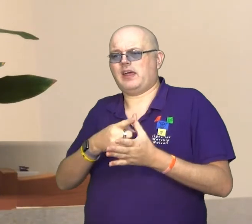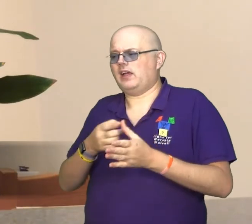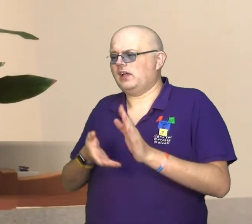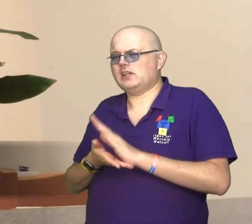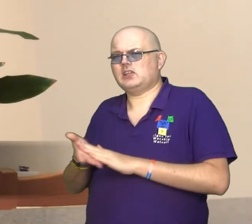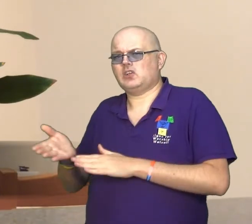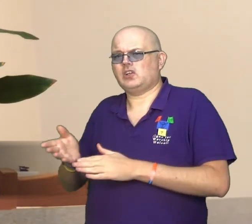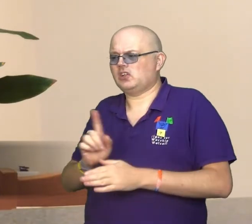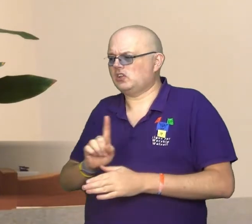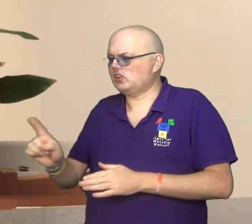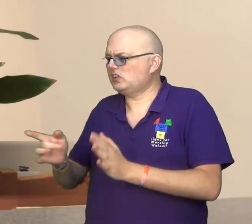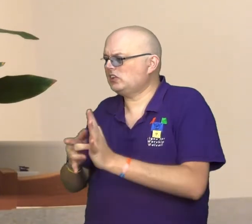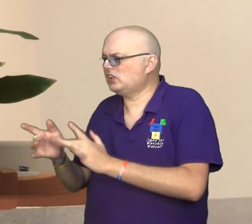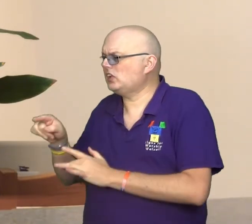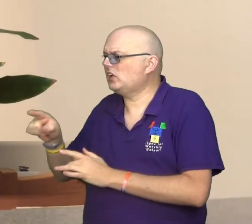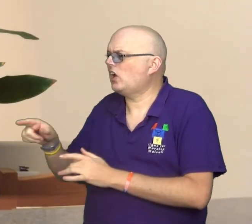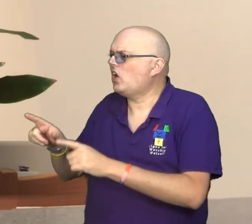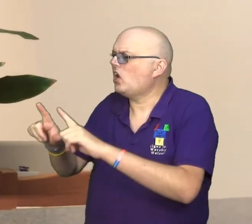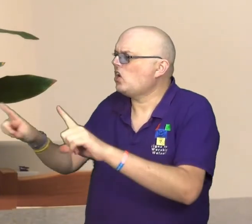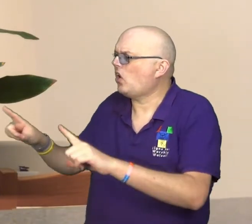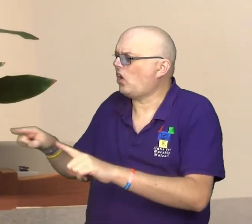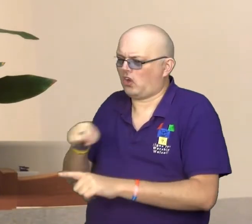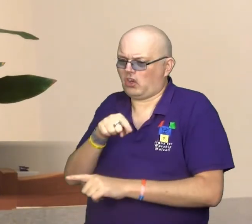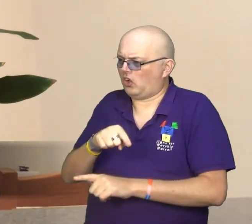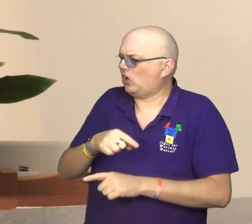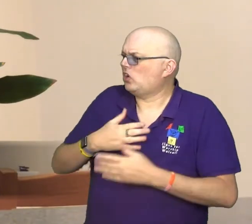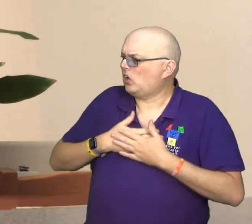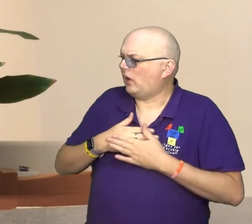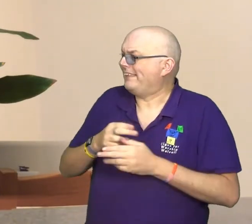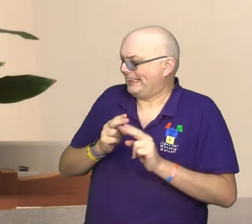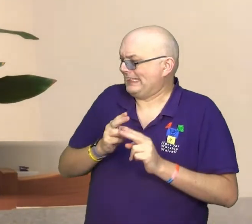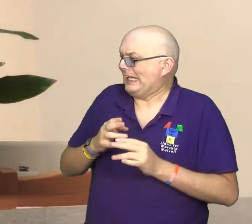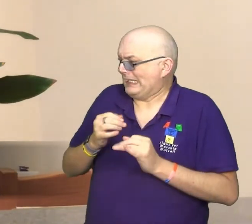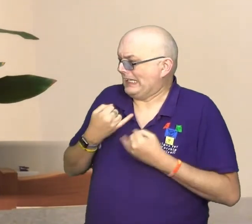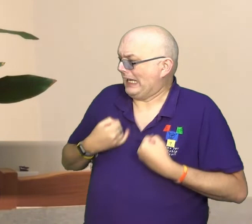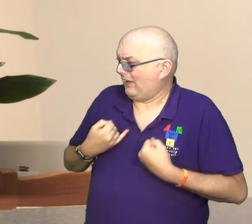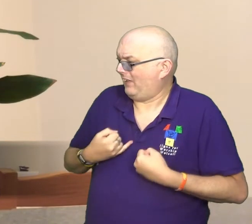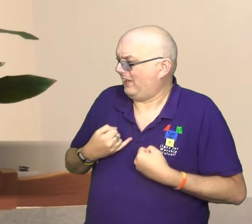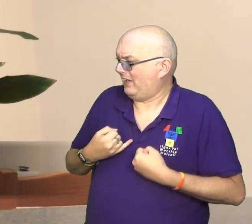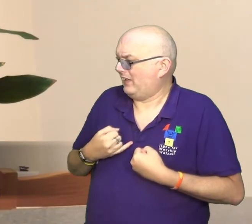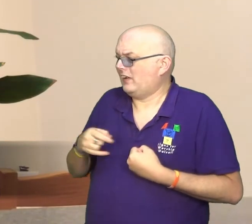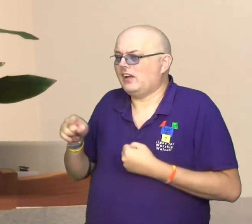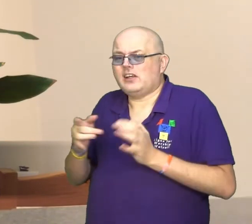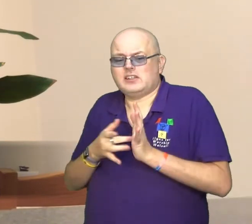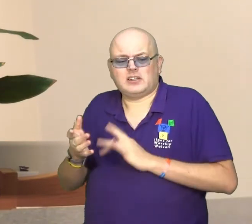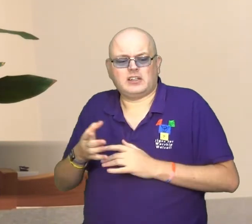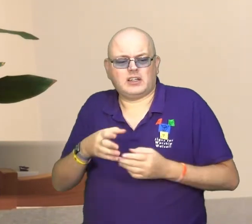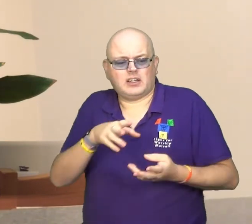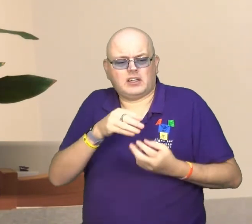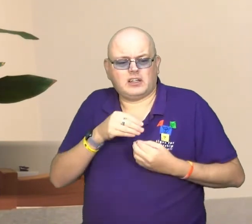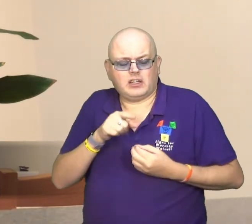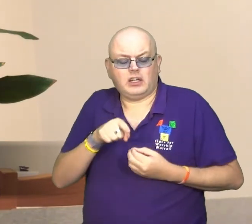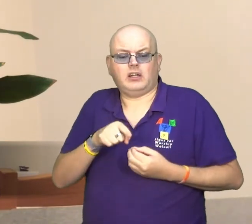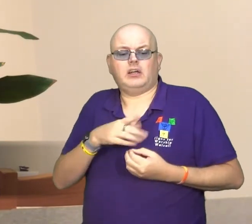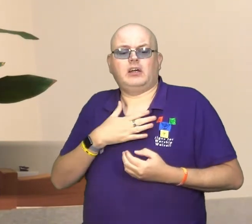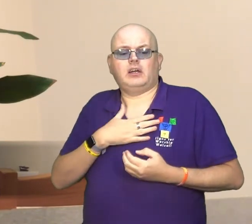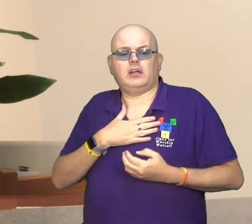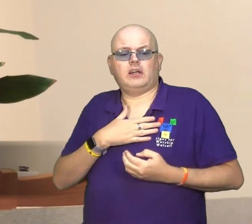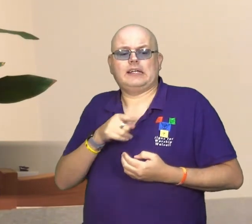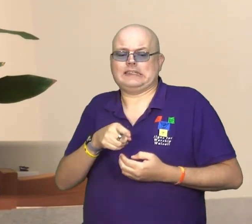sisters sent word to Jesus, "Lord, the one you love is ill." When he heard this, Jesus